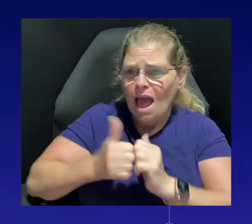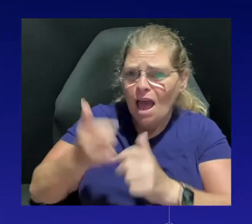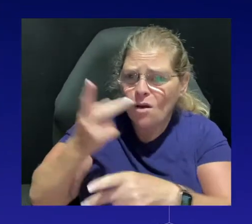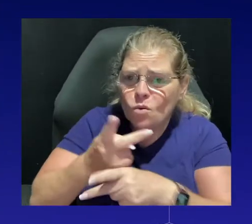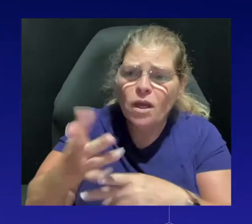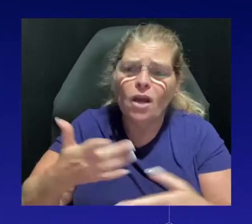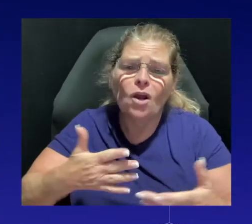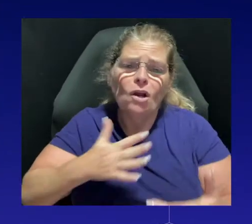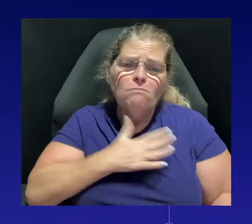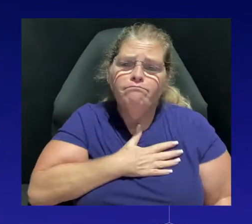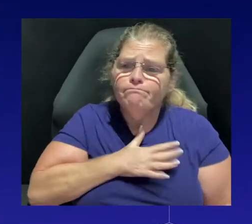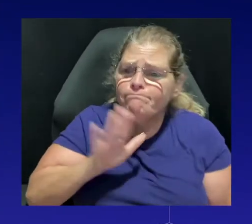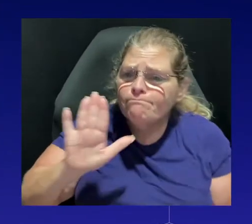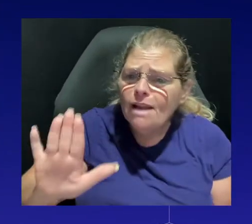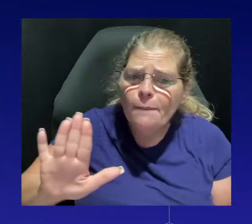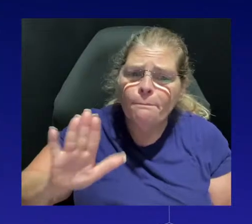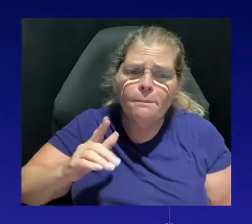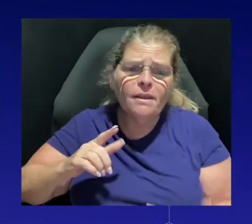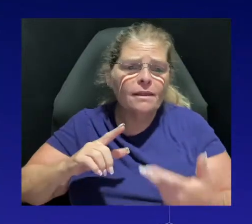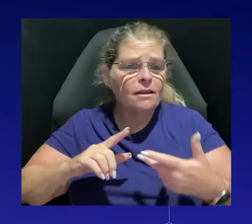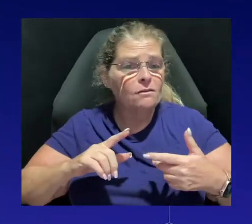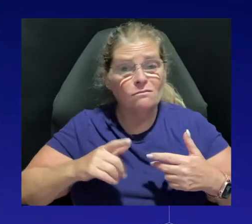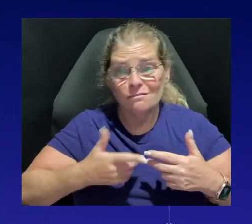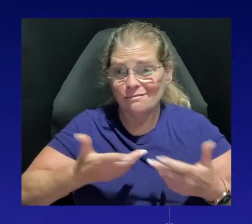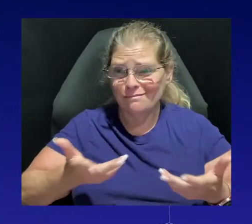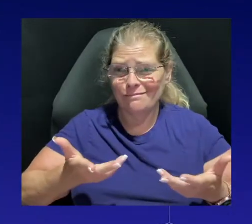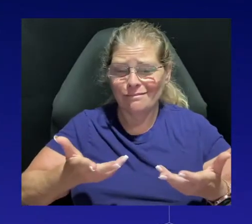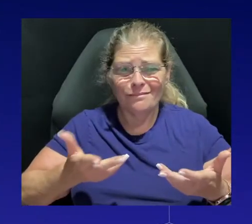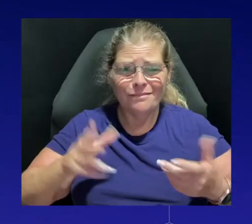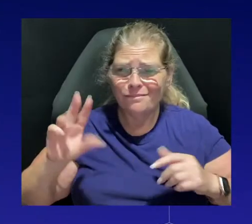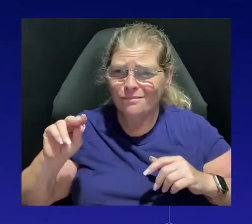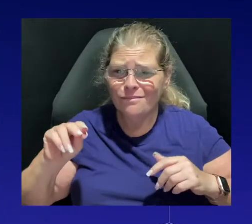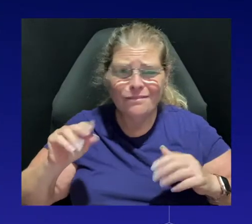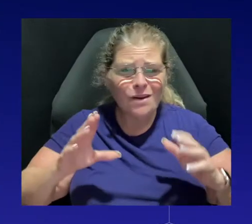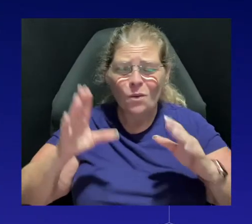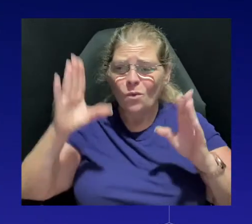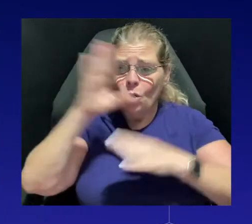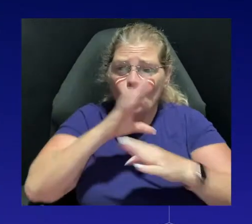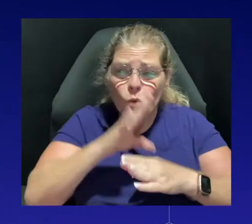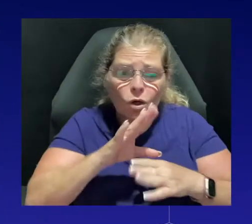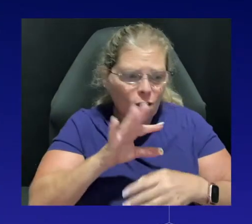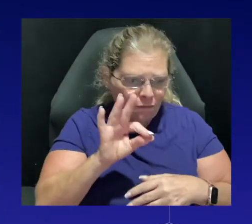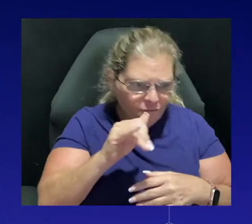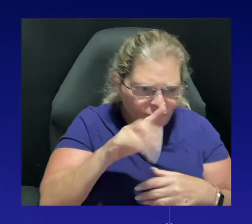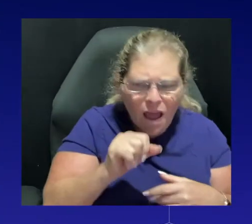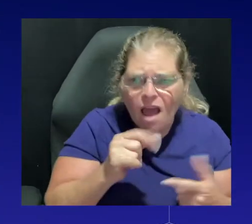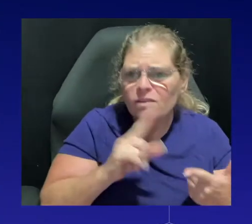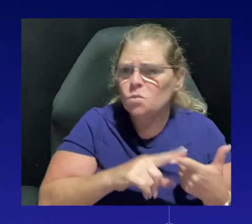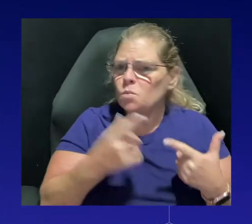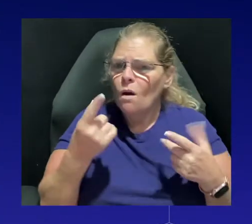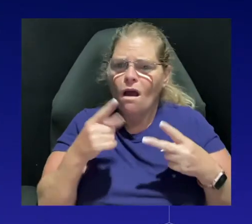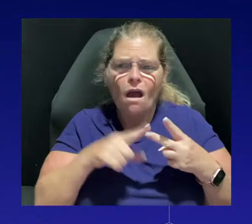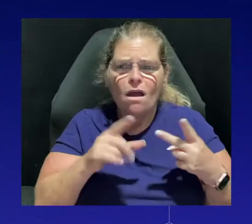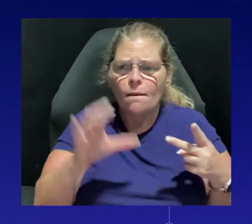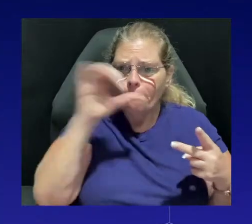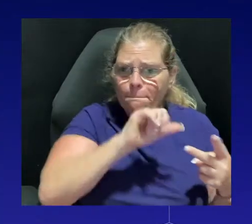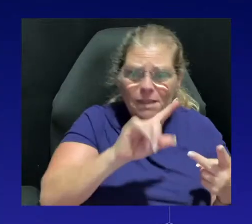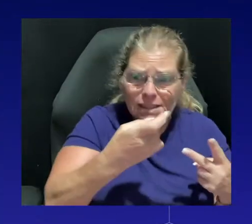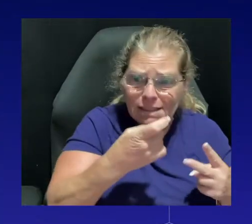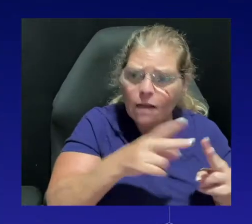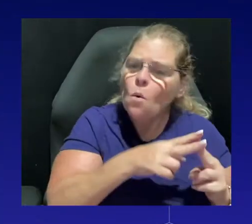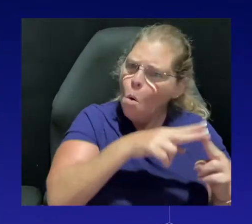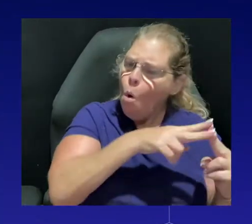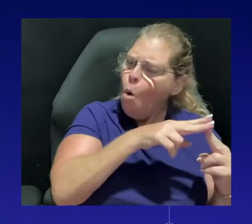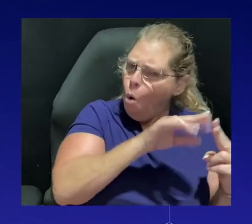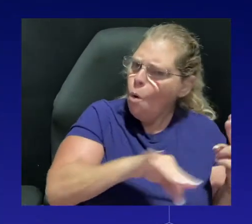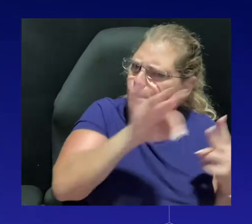empathy. No, they're worried about knowing the facts or missing the diagnosis, which are important. Don't get me wrong, these are